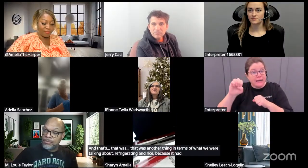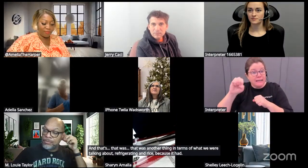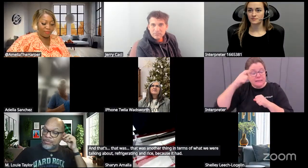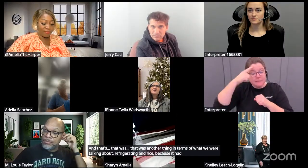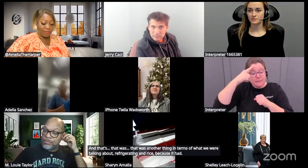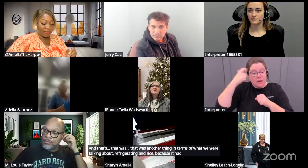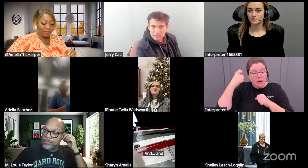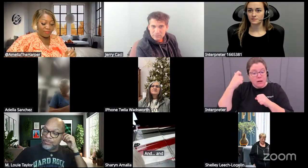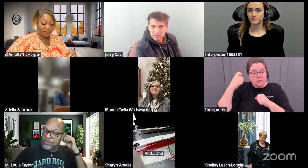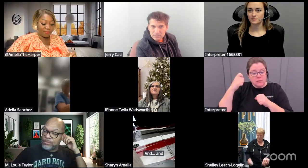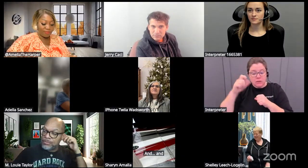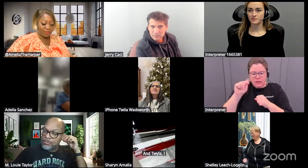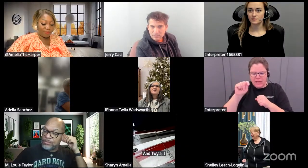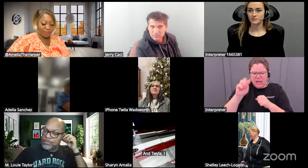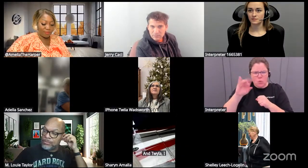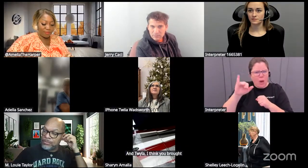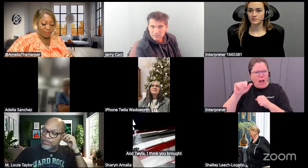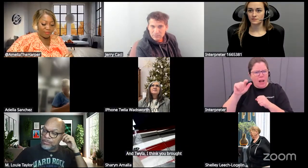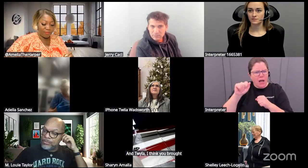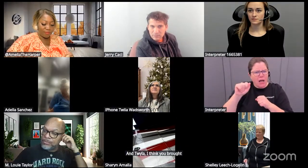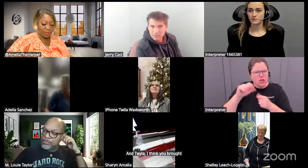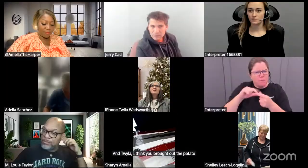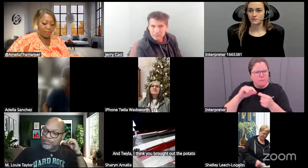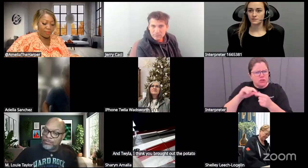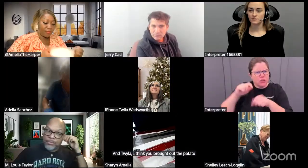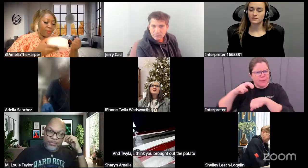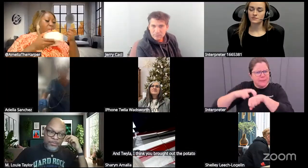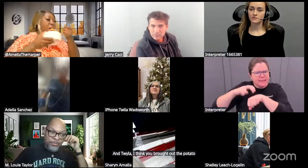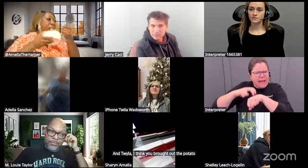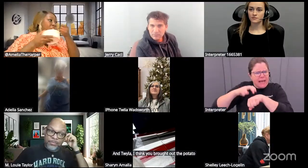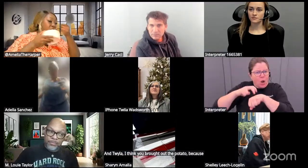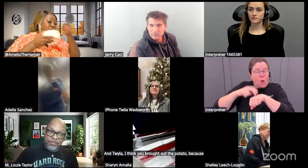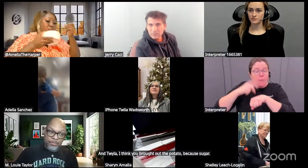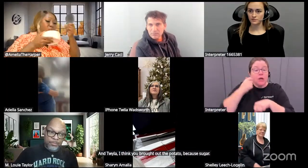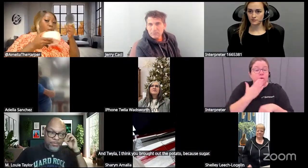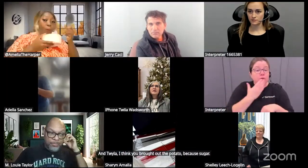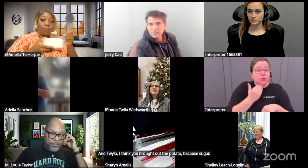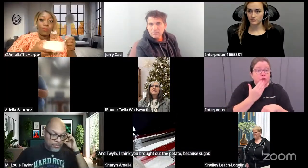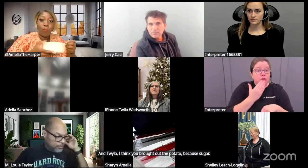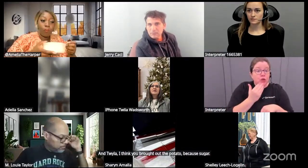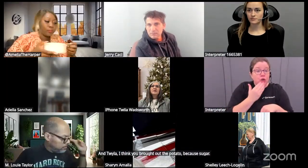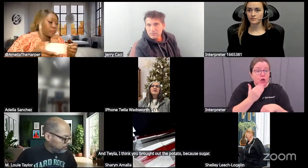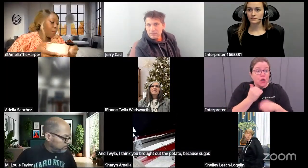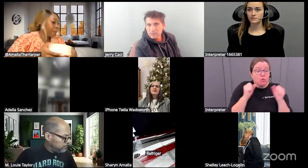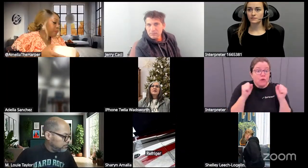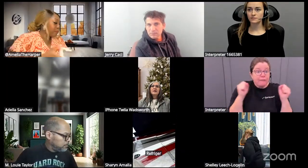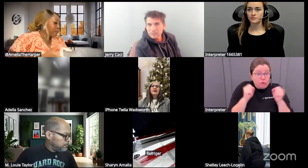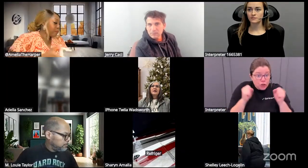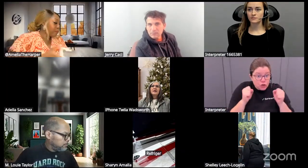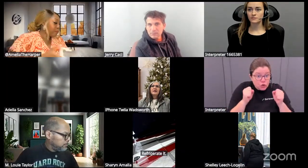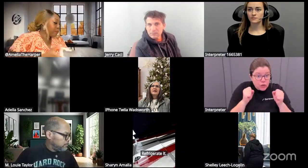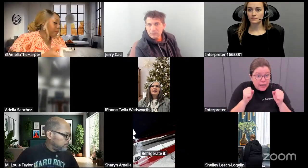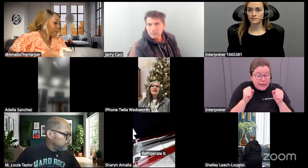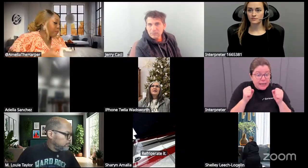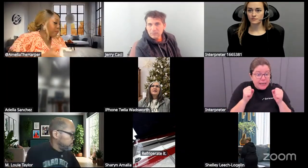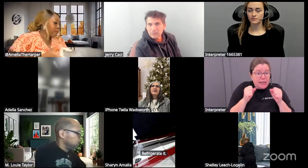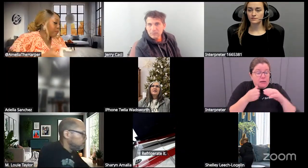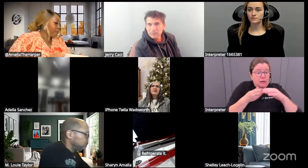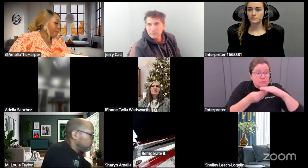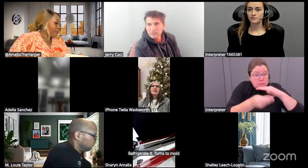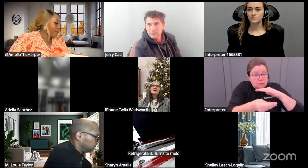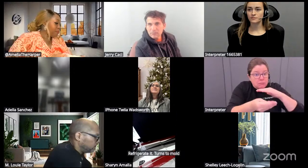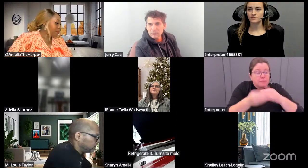and Twyla, I think you brought out the potato because sugar refrigerated turns to